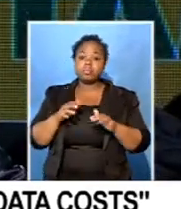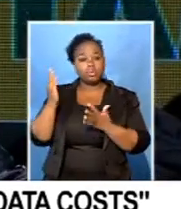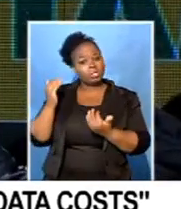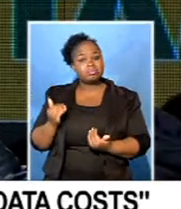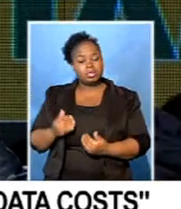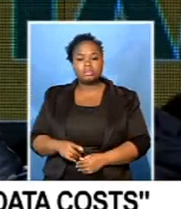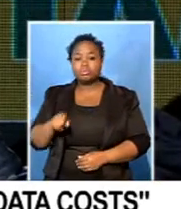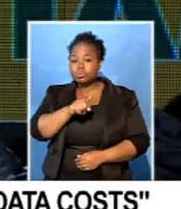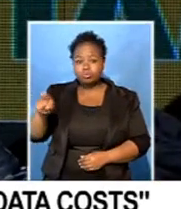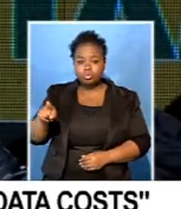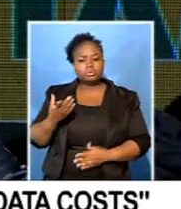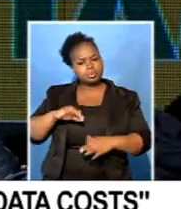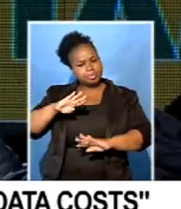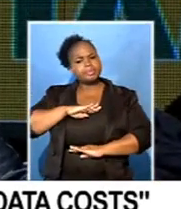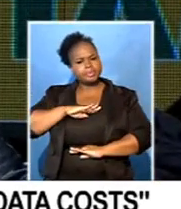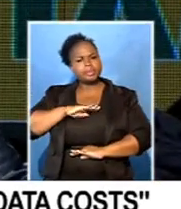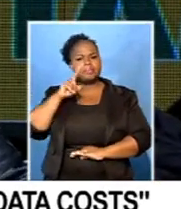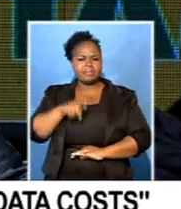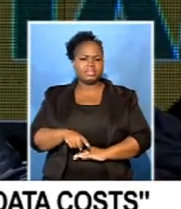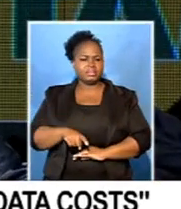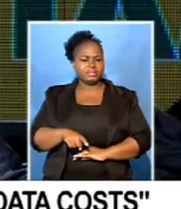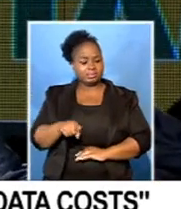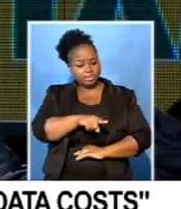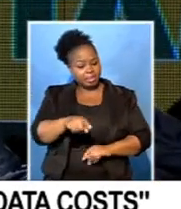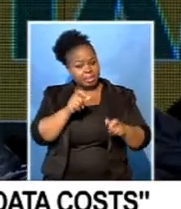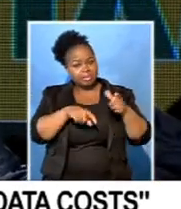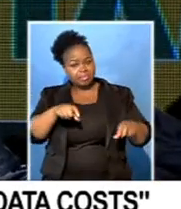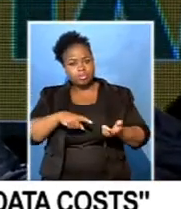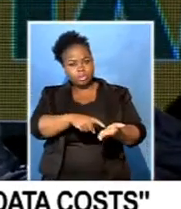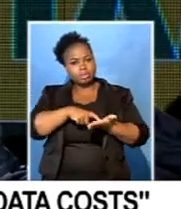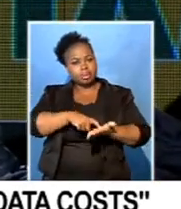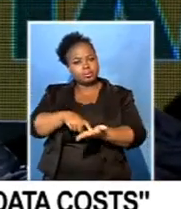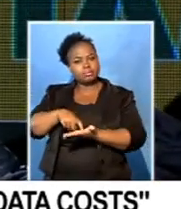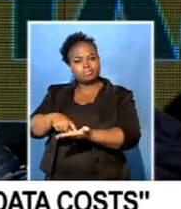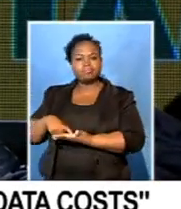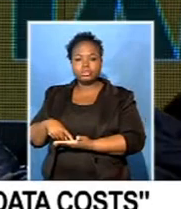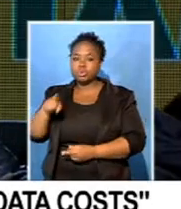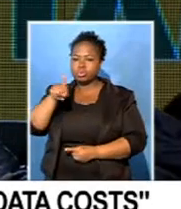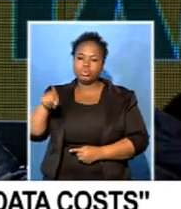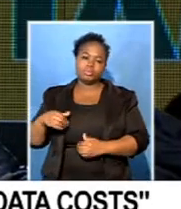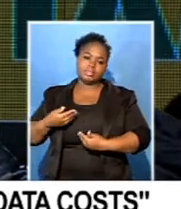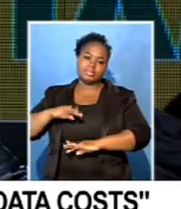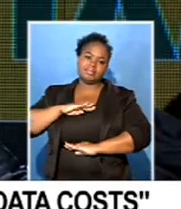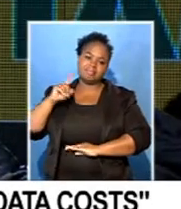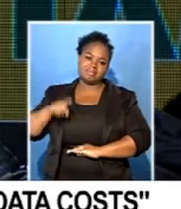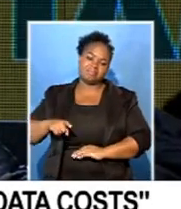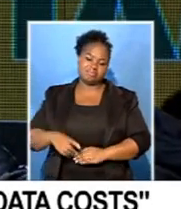to satisfy the various demands of the masses of our